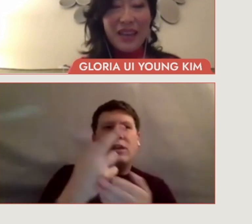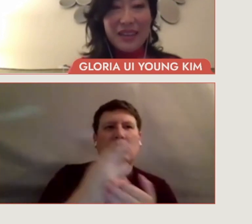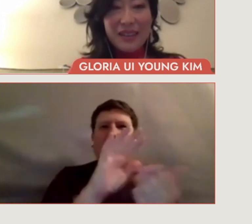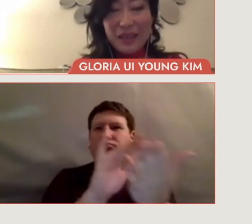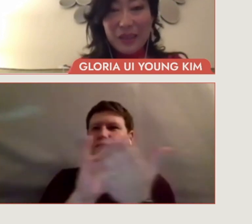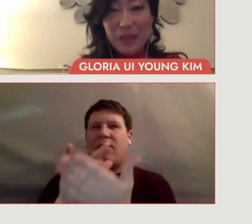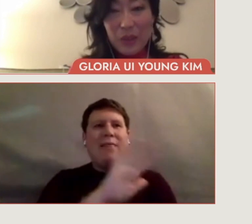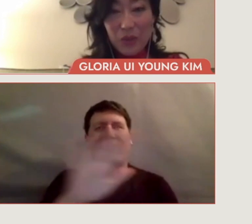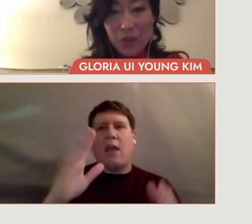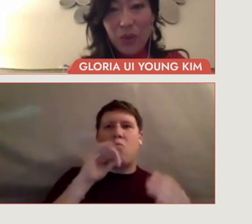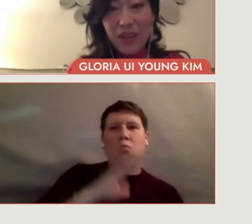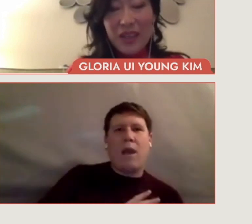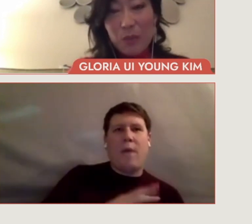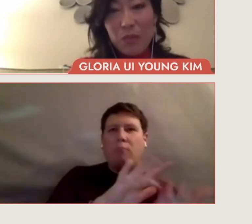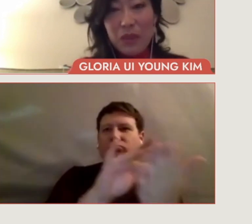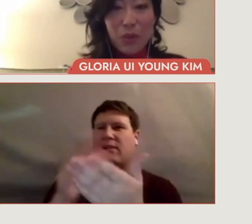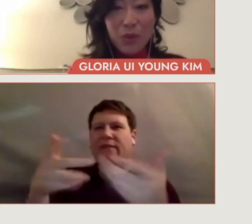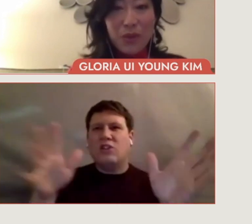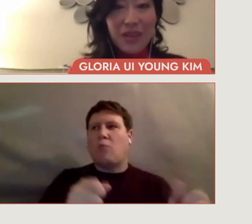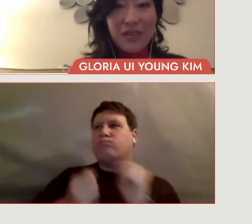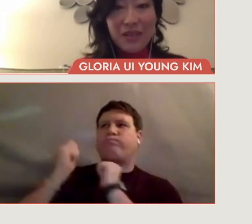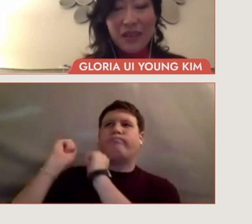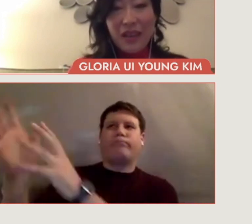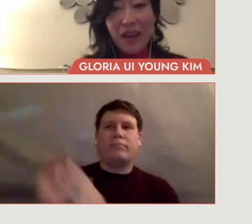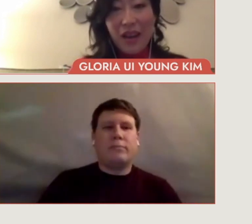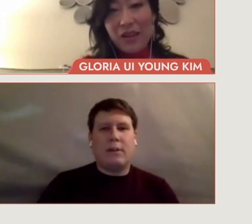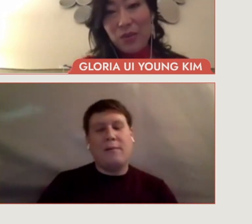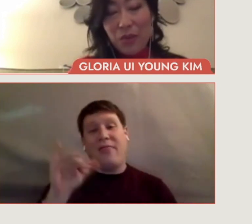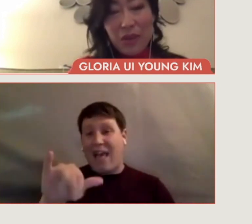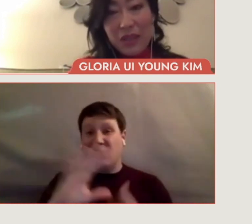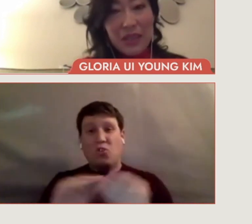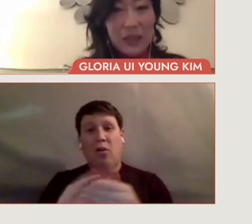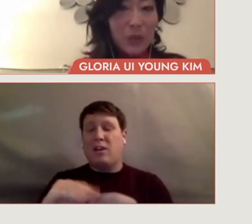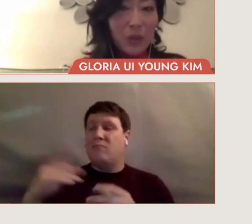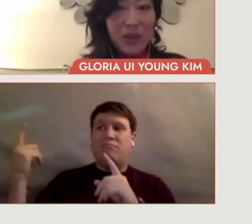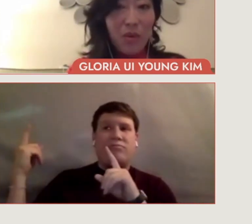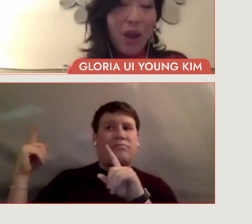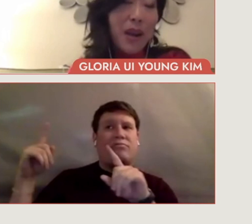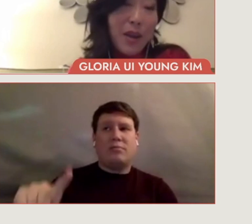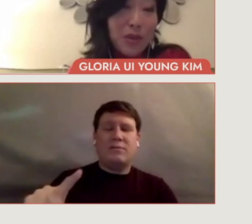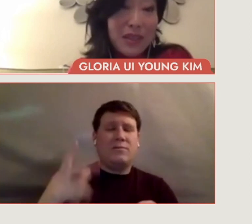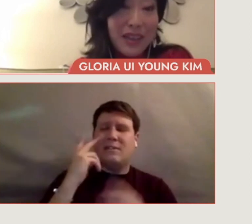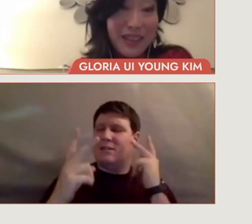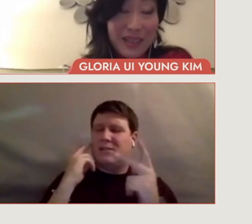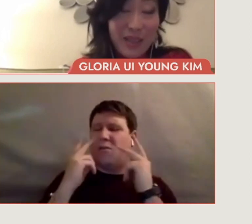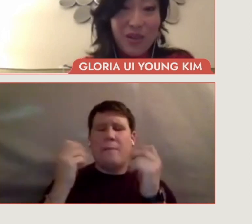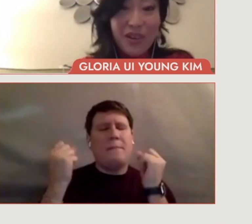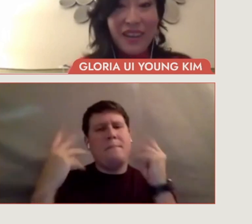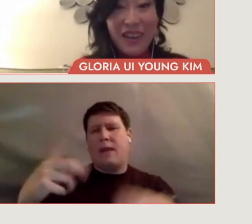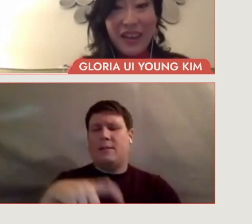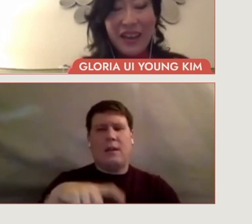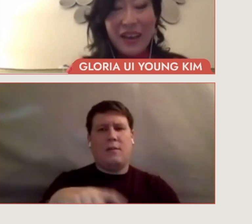that story has been told and I don't think we need to tell that story anymore. I mean, I don't need to tell that